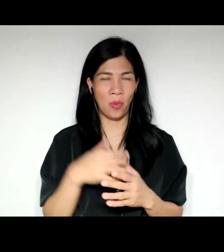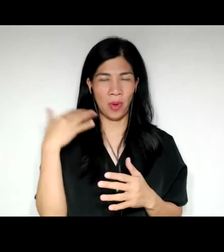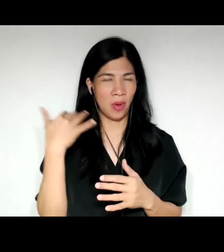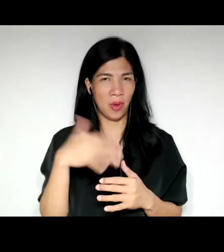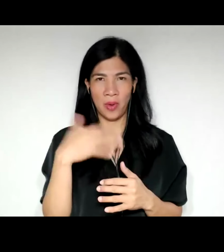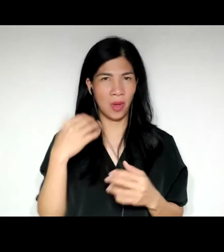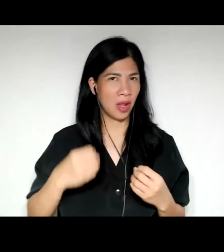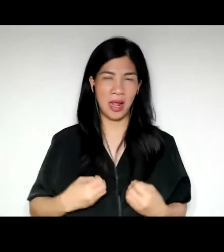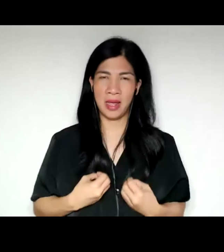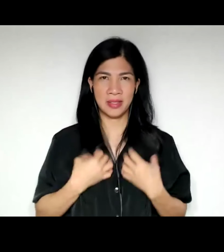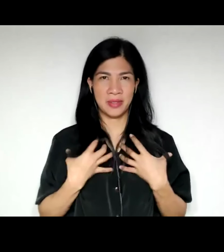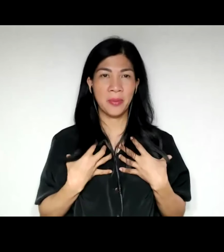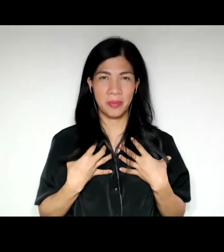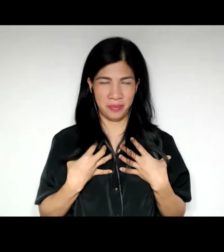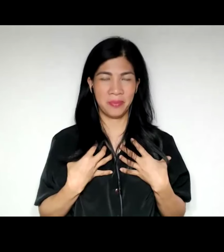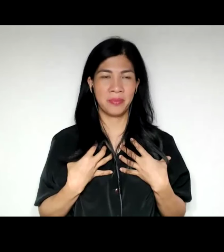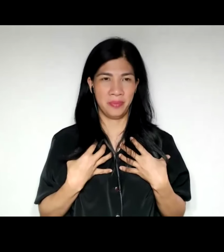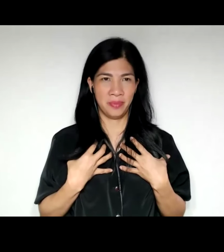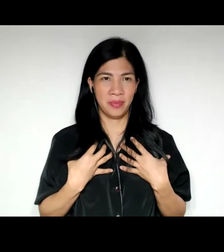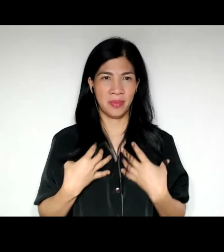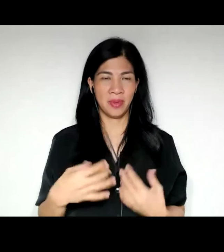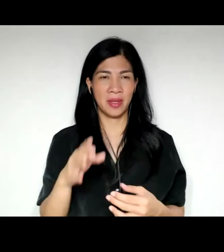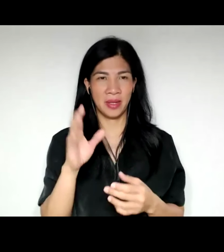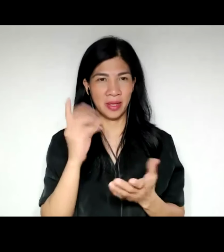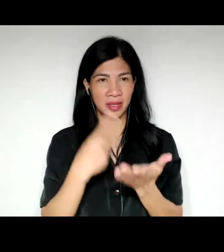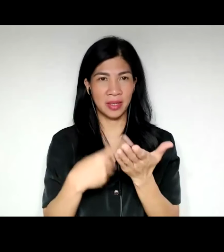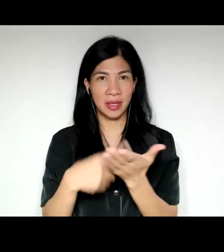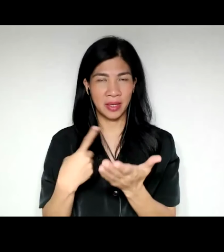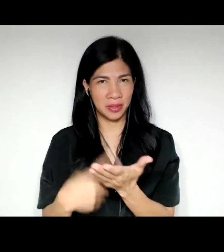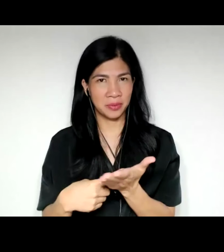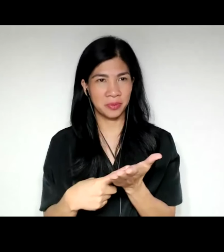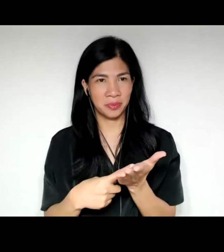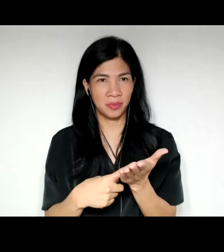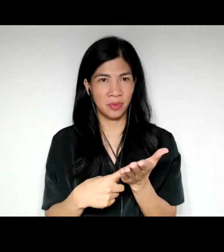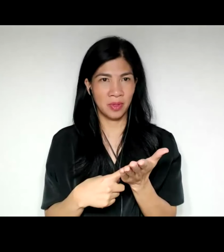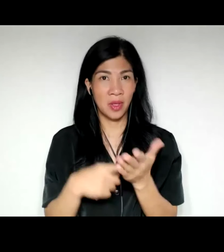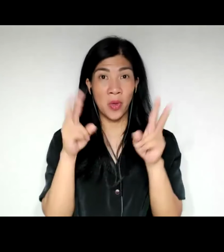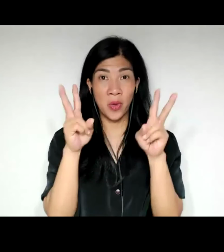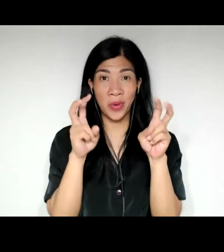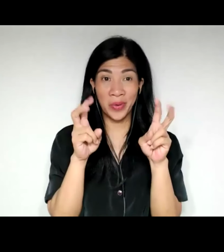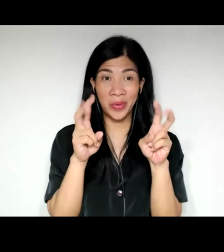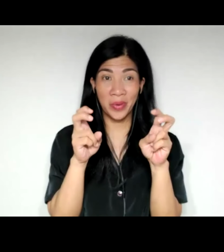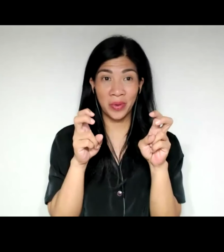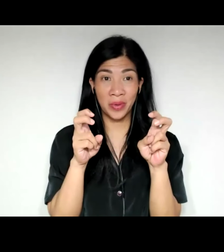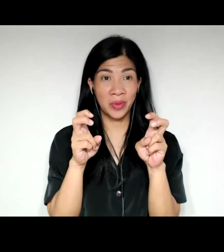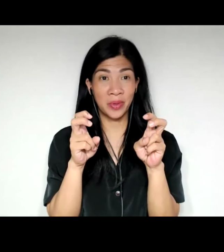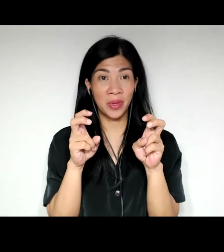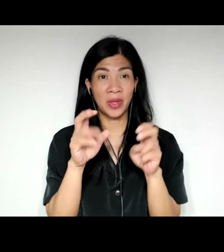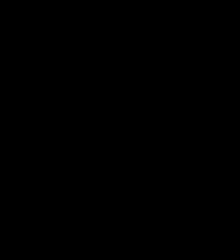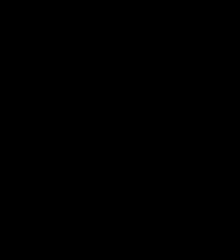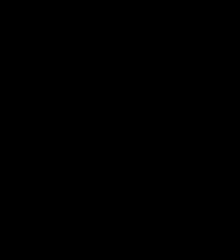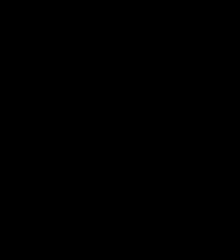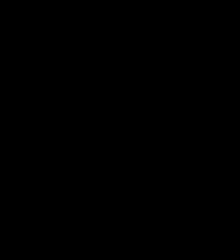an inspiring talk. And really, the quote really stayed with me. A fact wrapped in a story